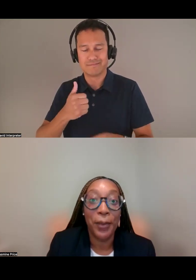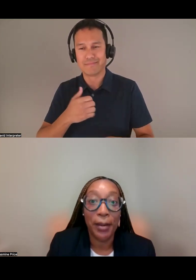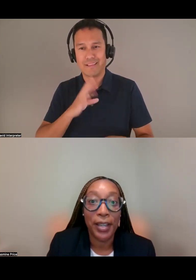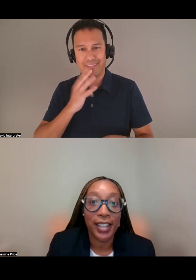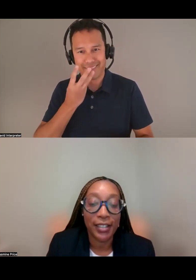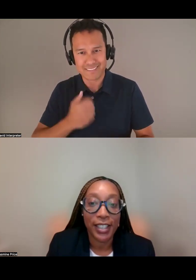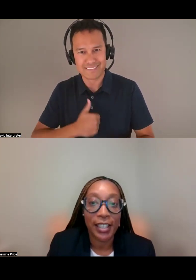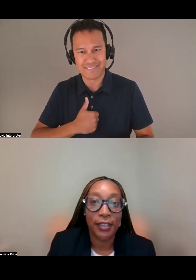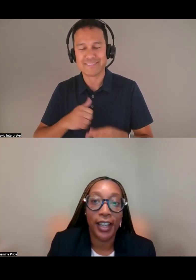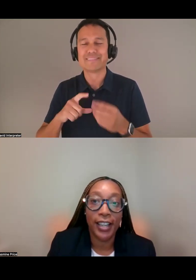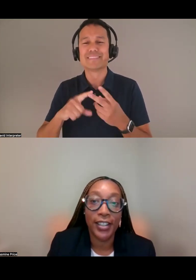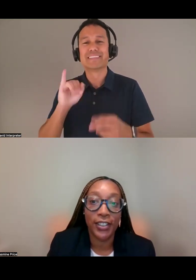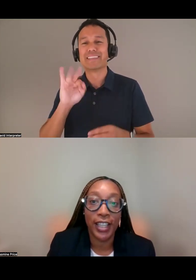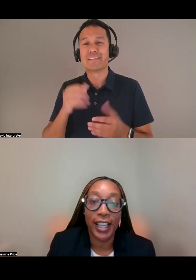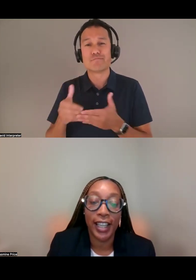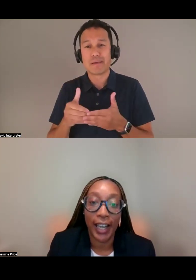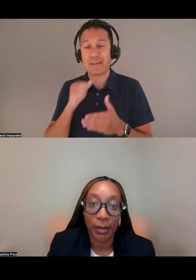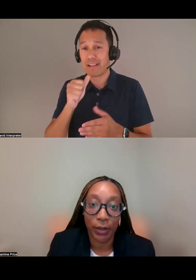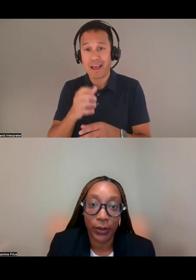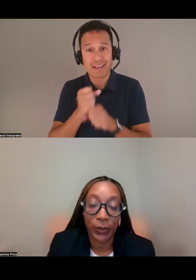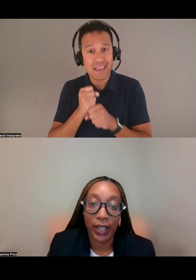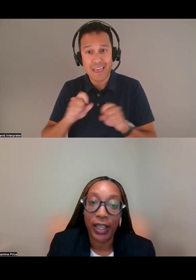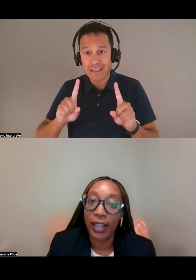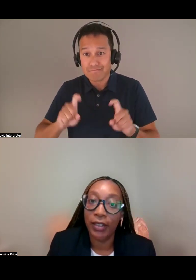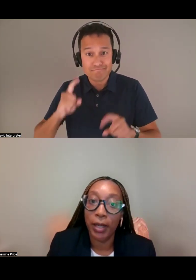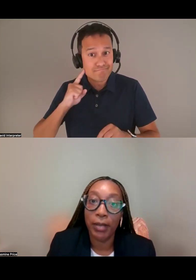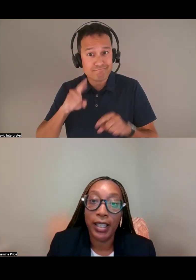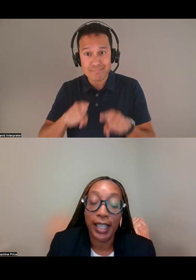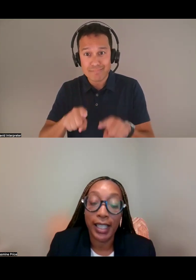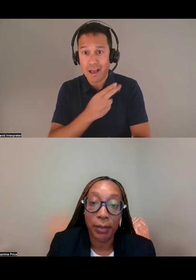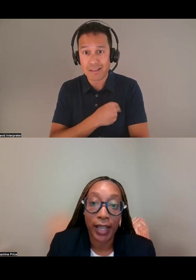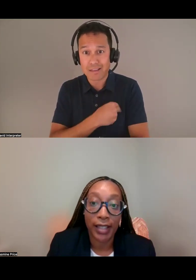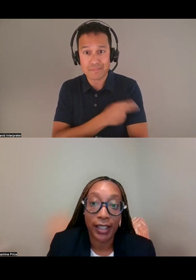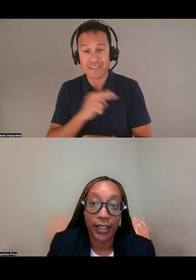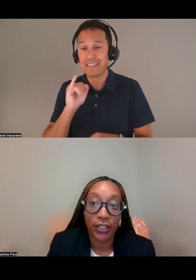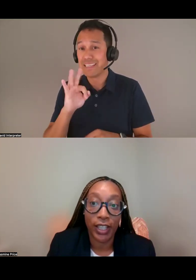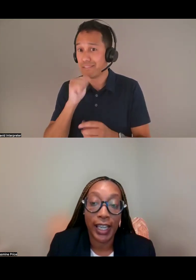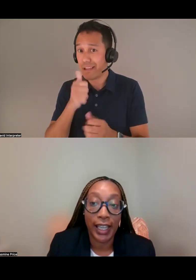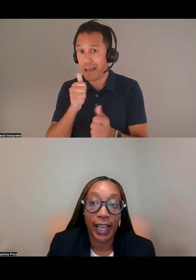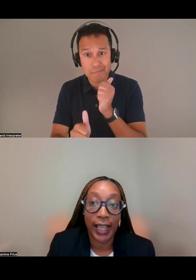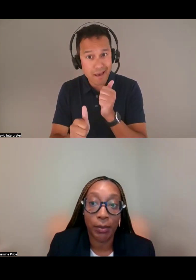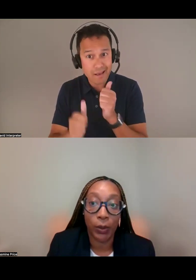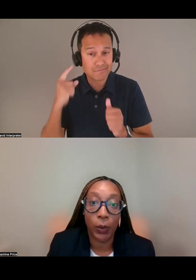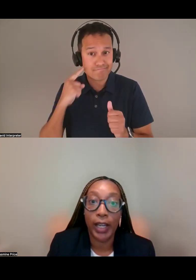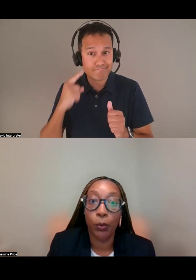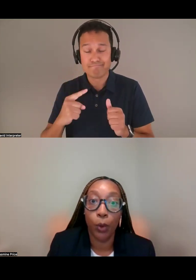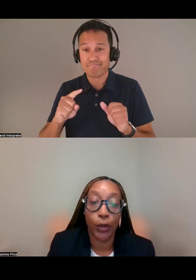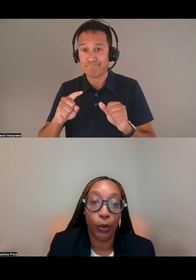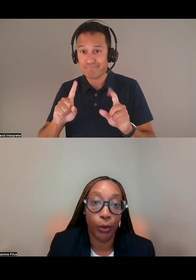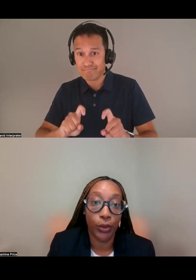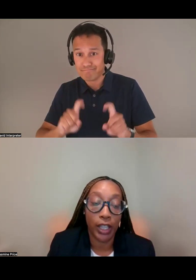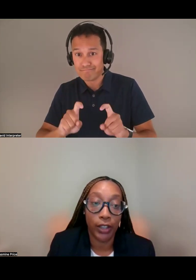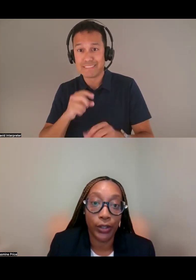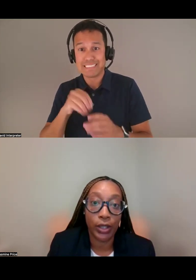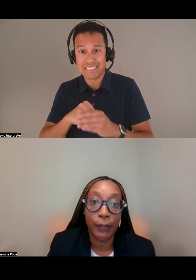If the baby doesn't receive a hearing screening in the hospital, if the baby doesn't pass the hearing screening in the hospital in one